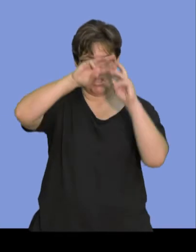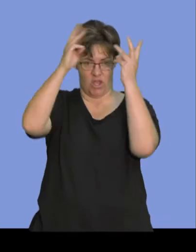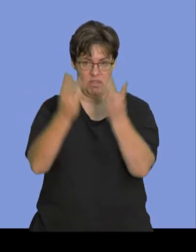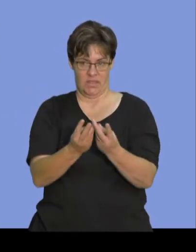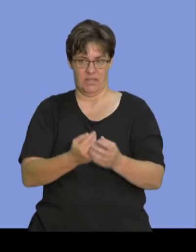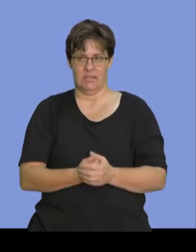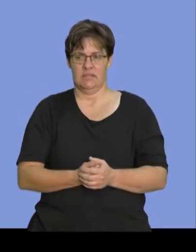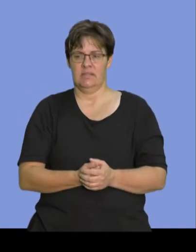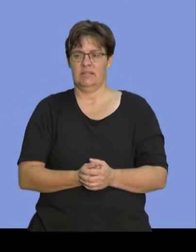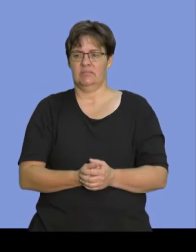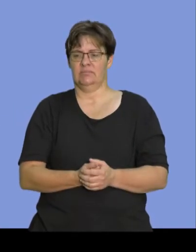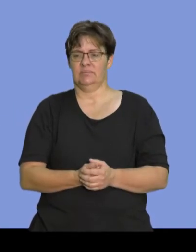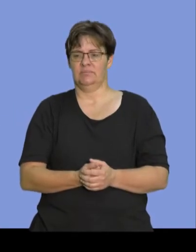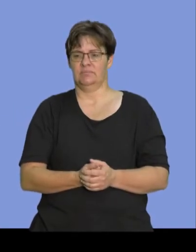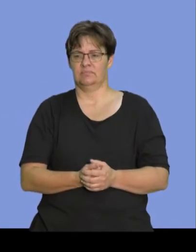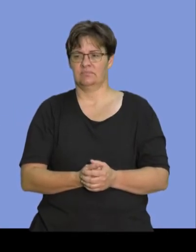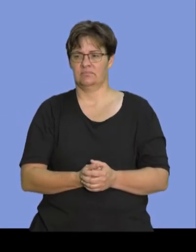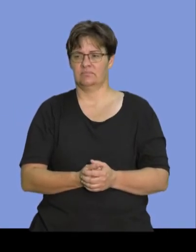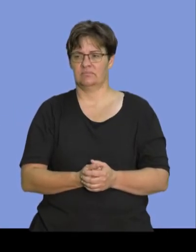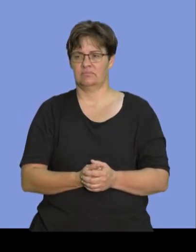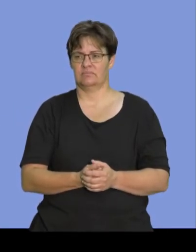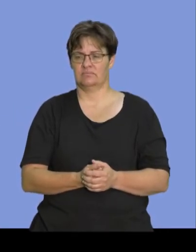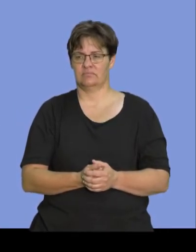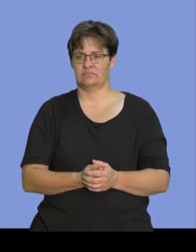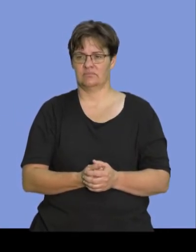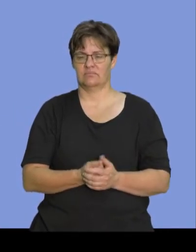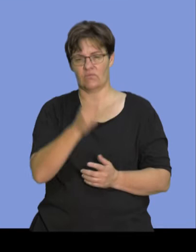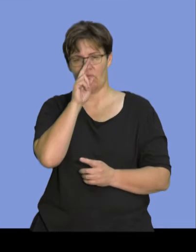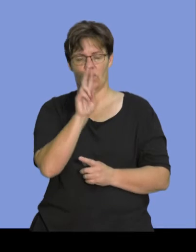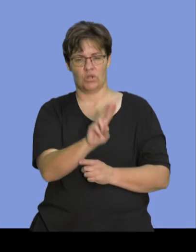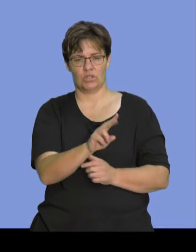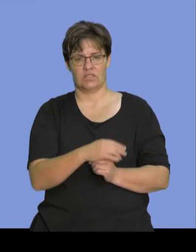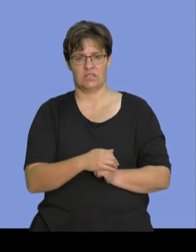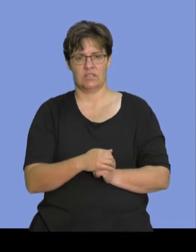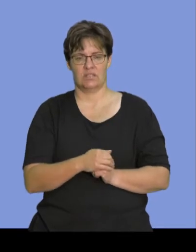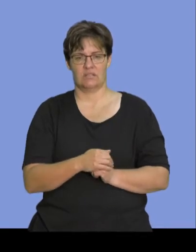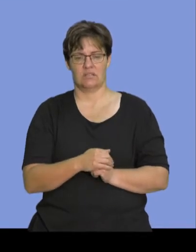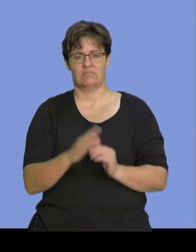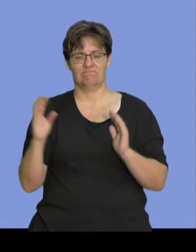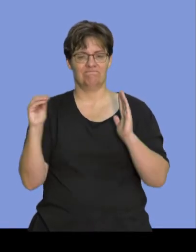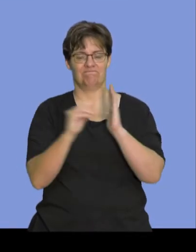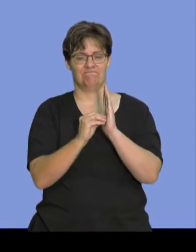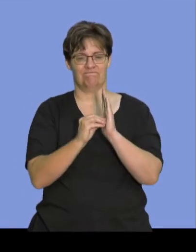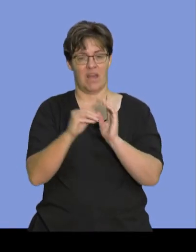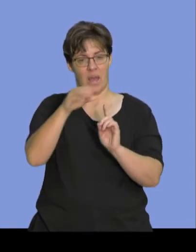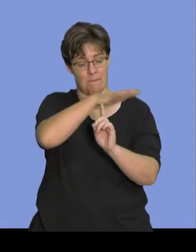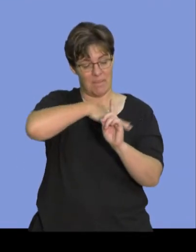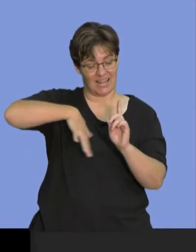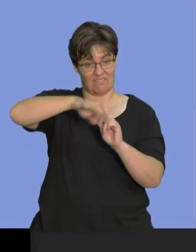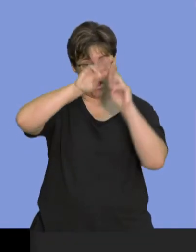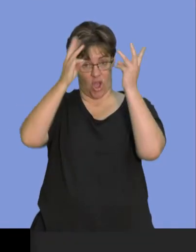okay? Right, so if we are to look at the Earth's magnetic field, we would